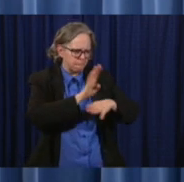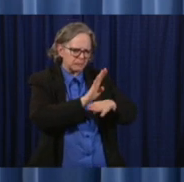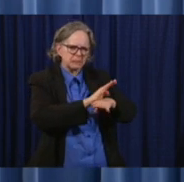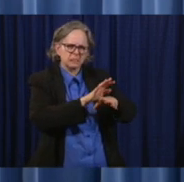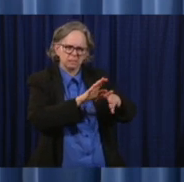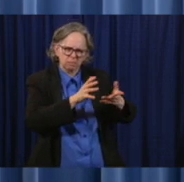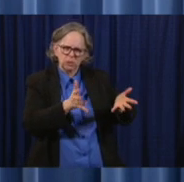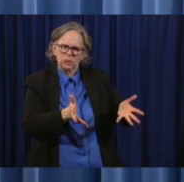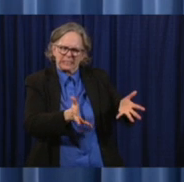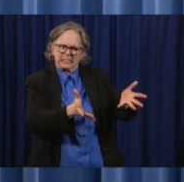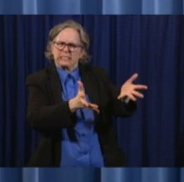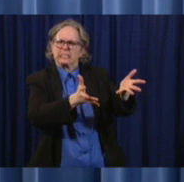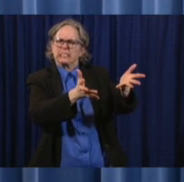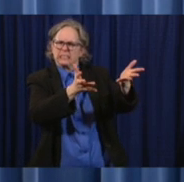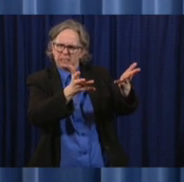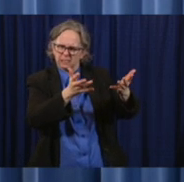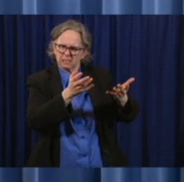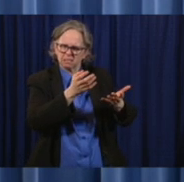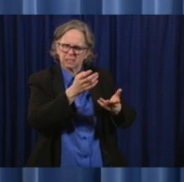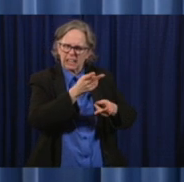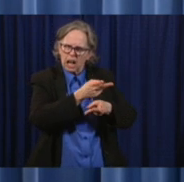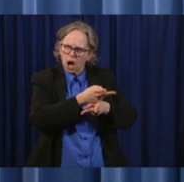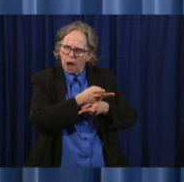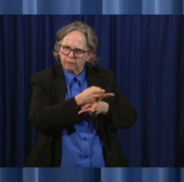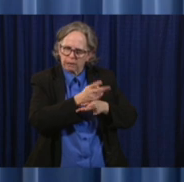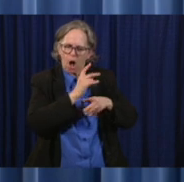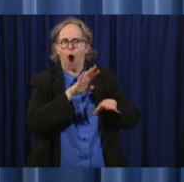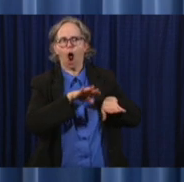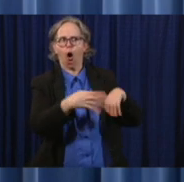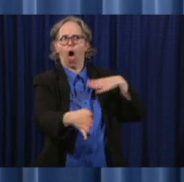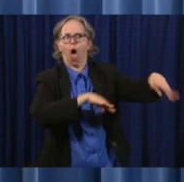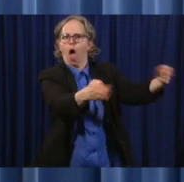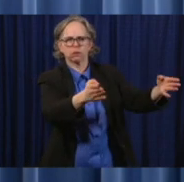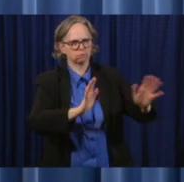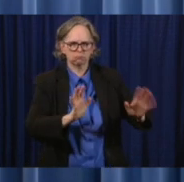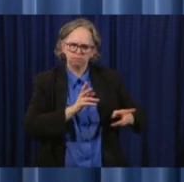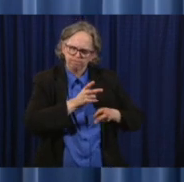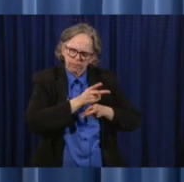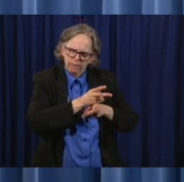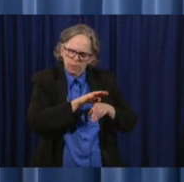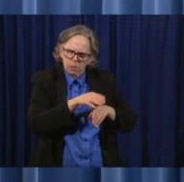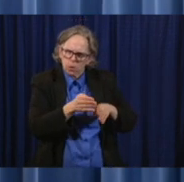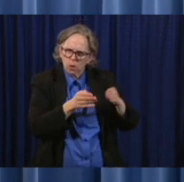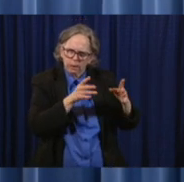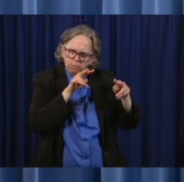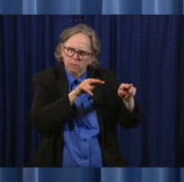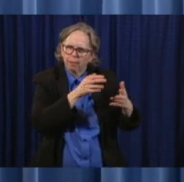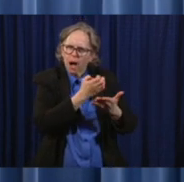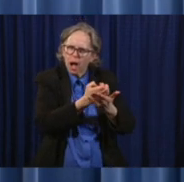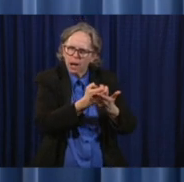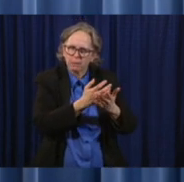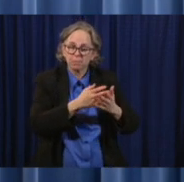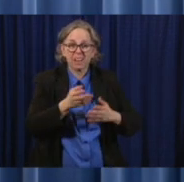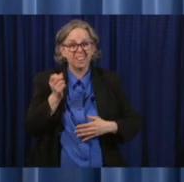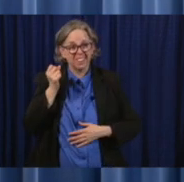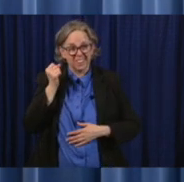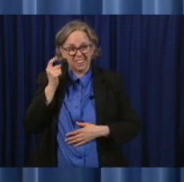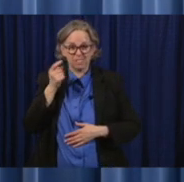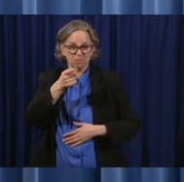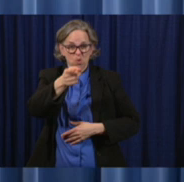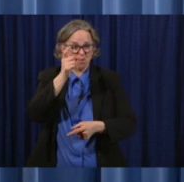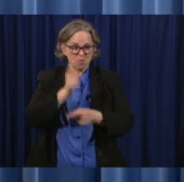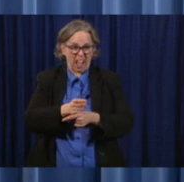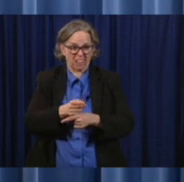to carefully get our economy back. But you are correct, and he is